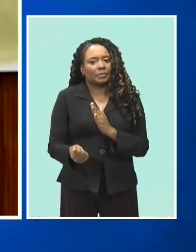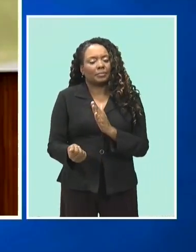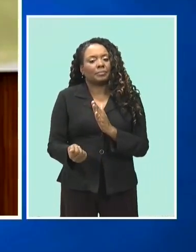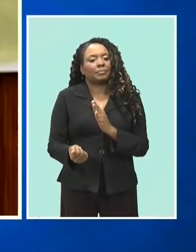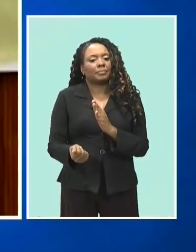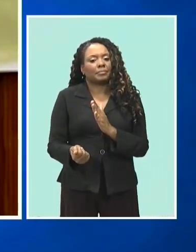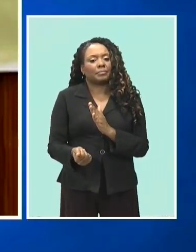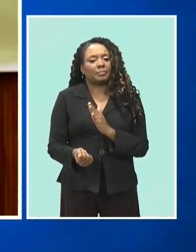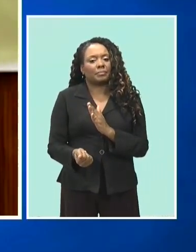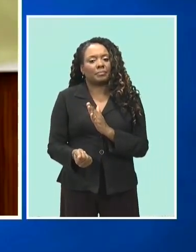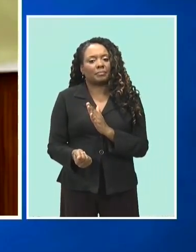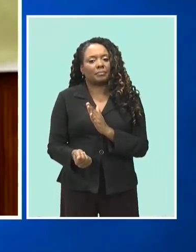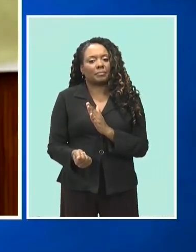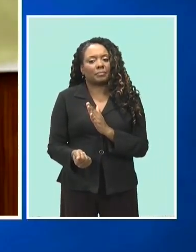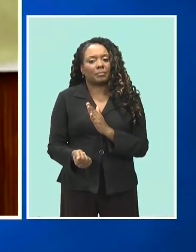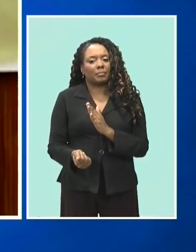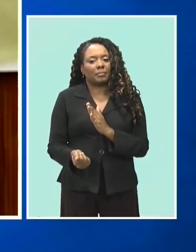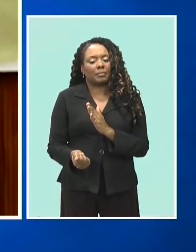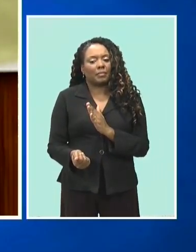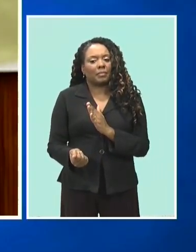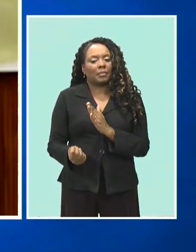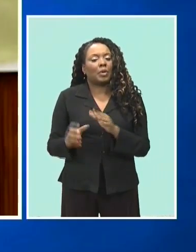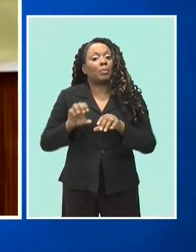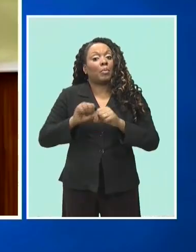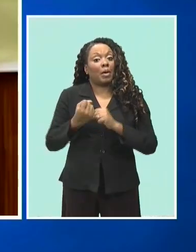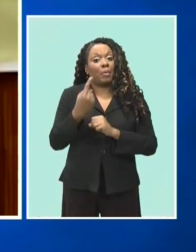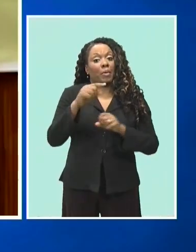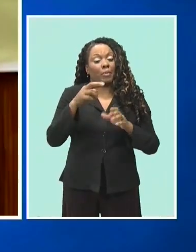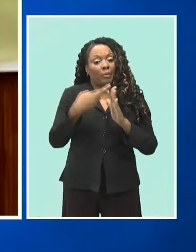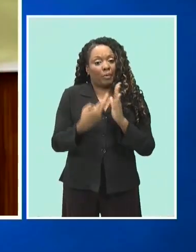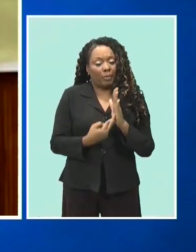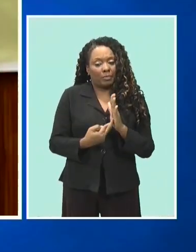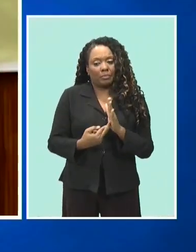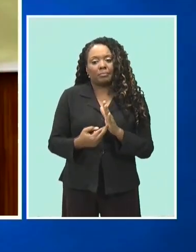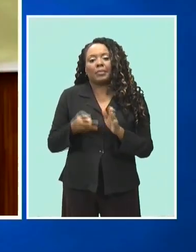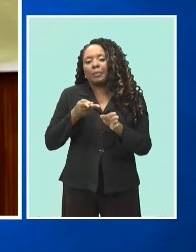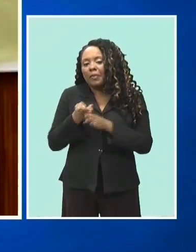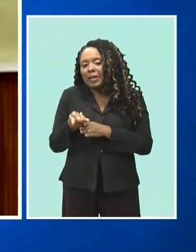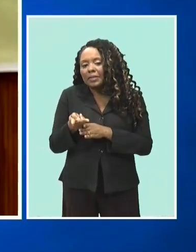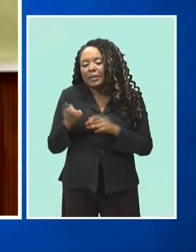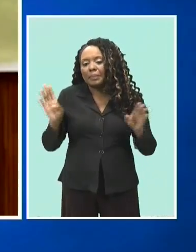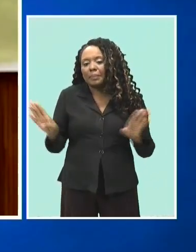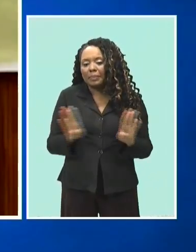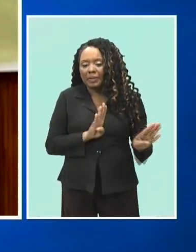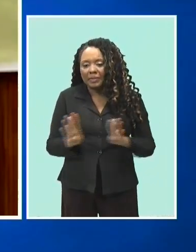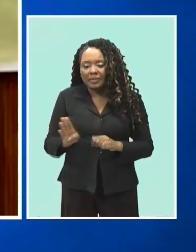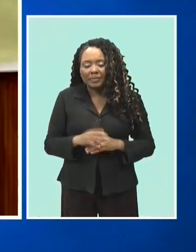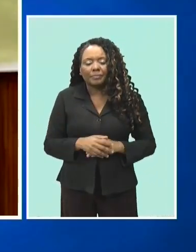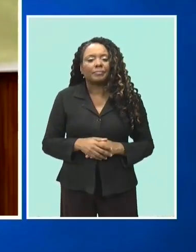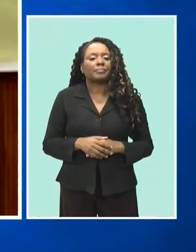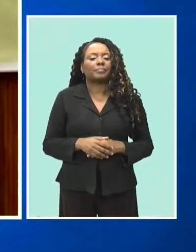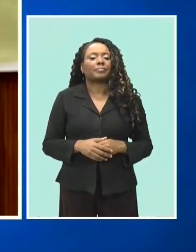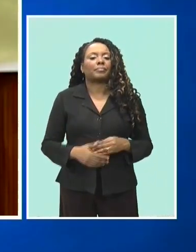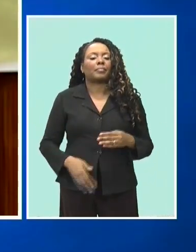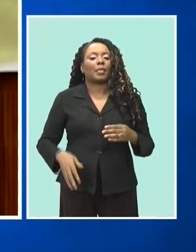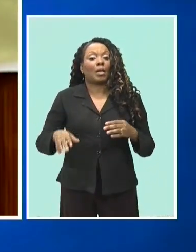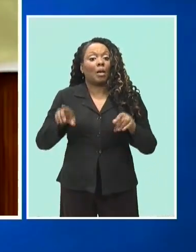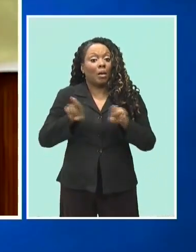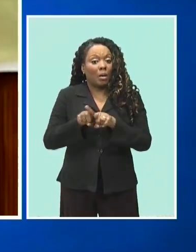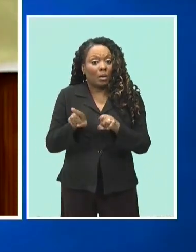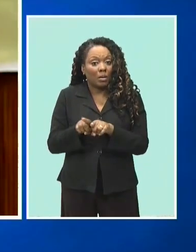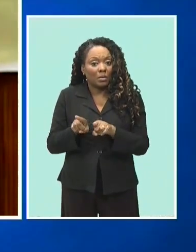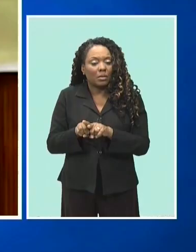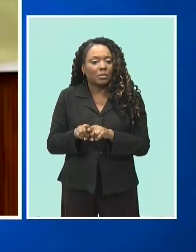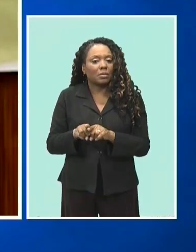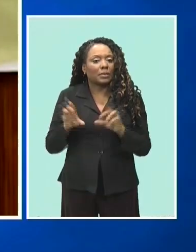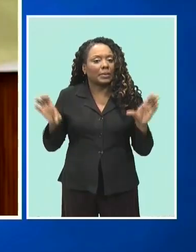1 of the Rules of Professional Conduct. 3. Engaged in a professional conduct and committed an act